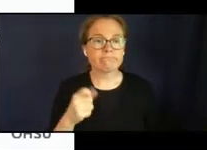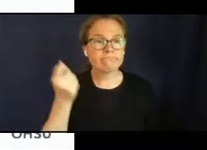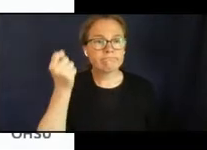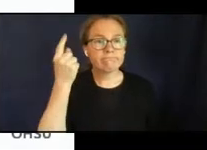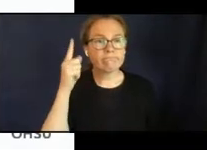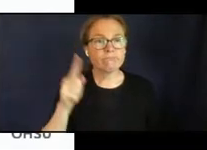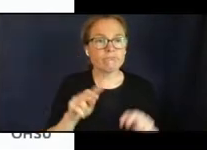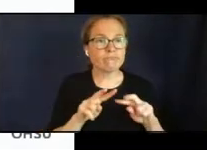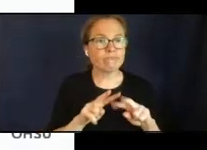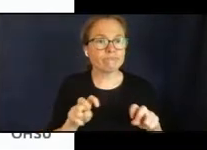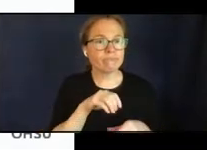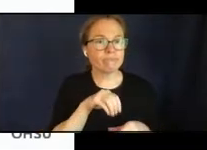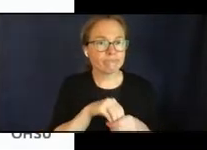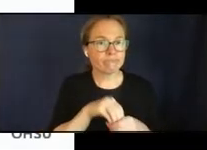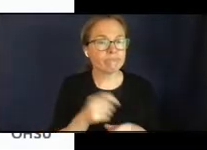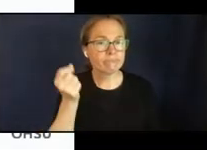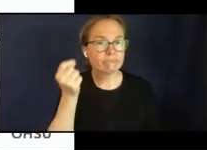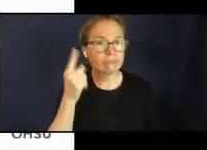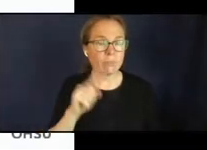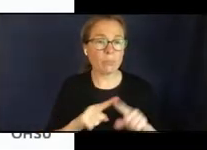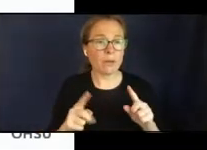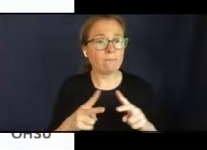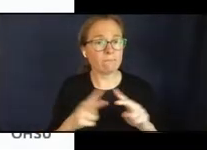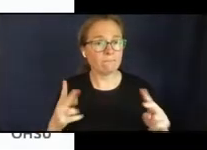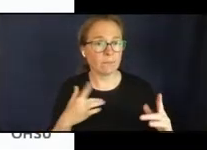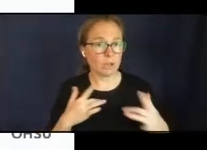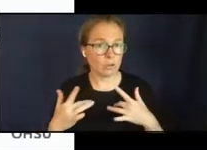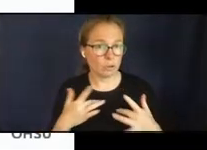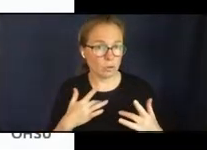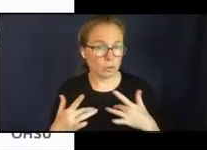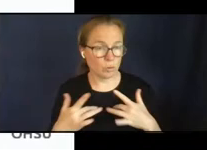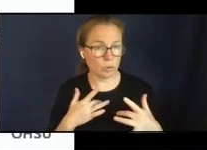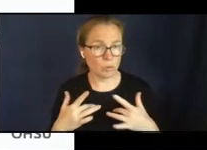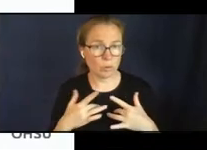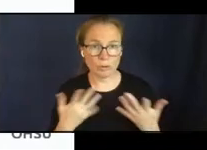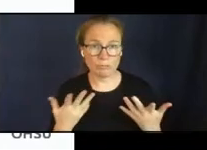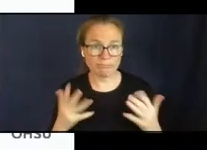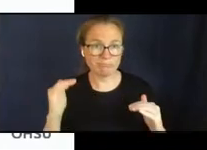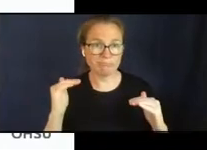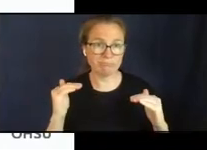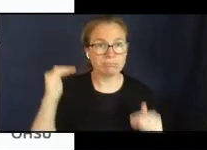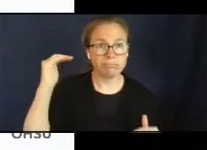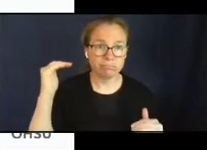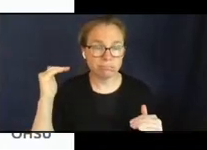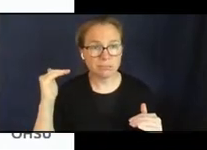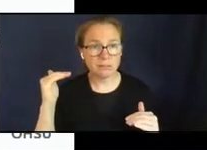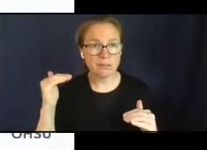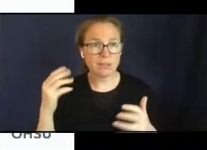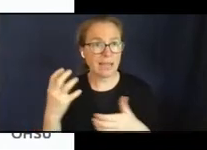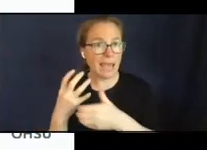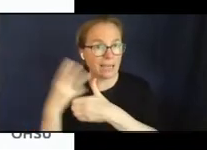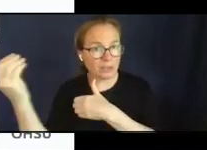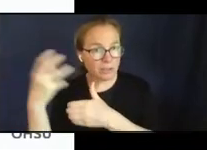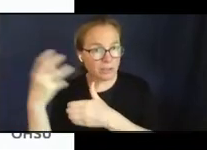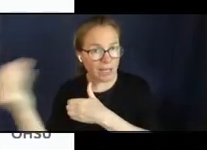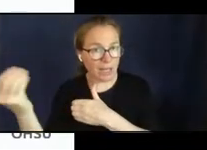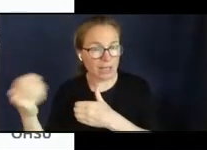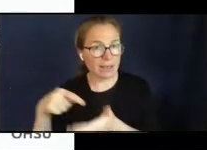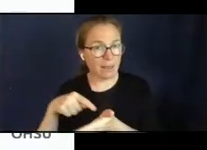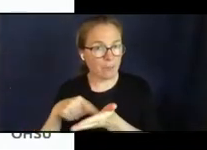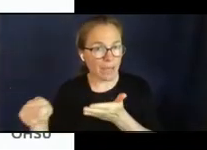done, but I'm really concerned if there was disparities that we saw with an external analysis, right? Because that actually